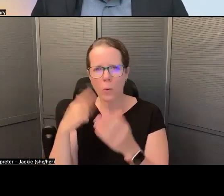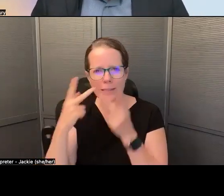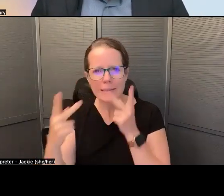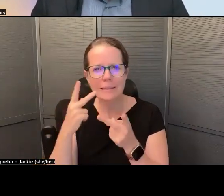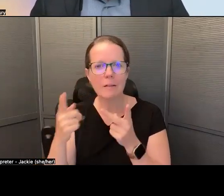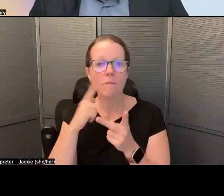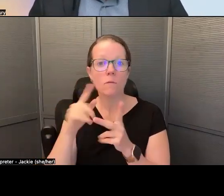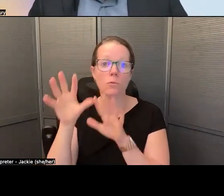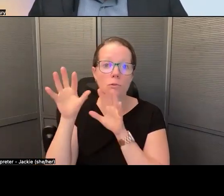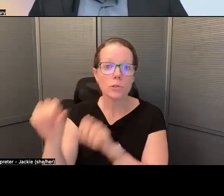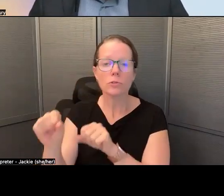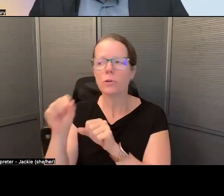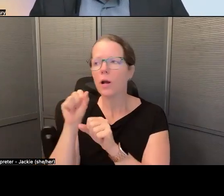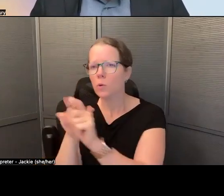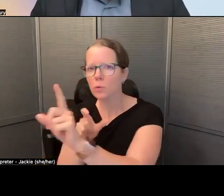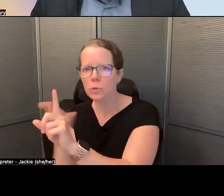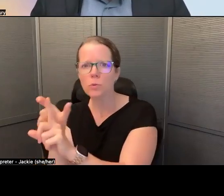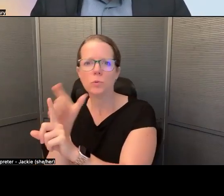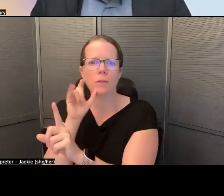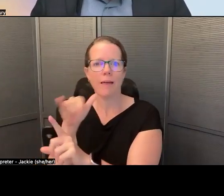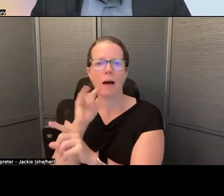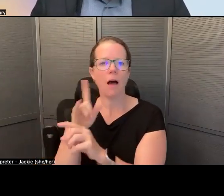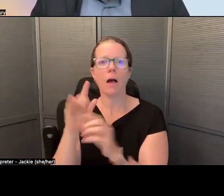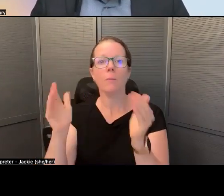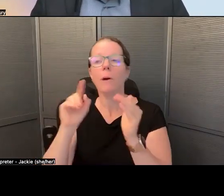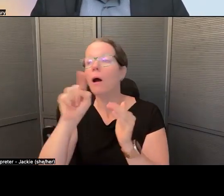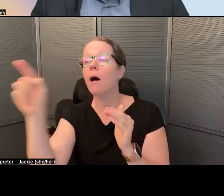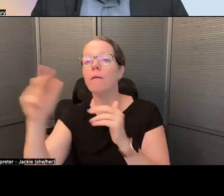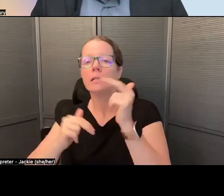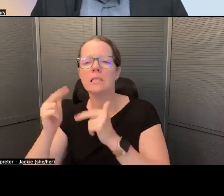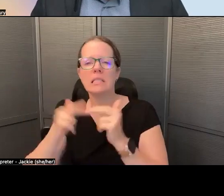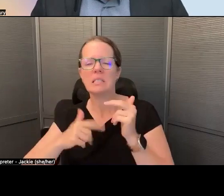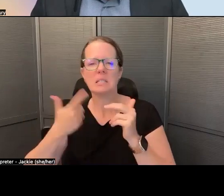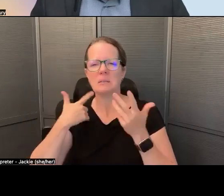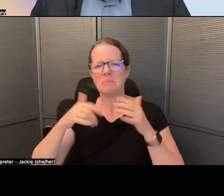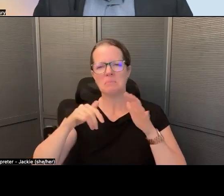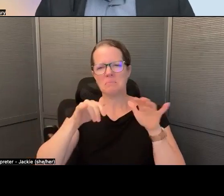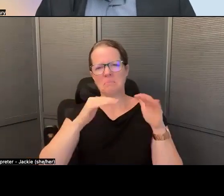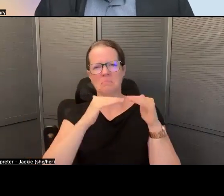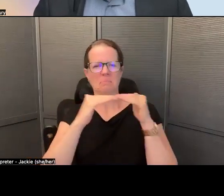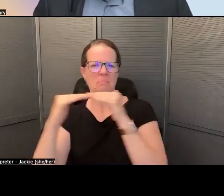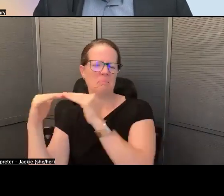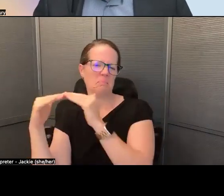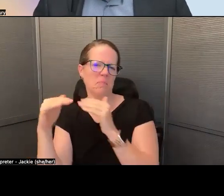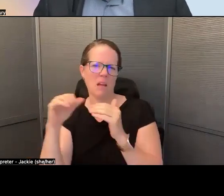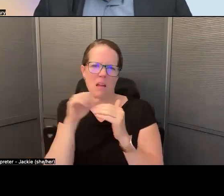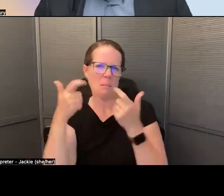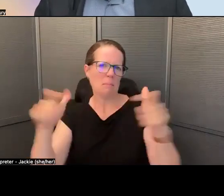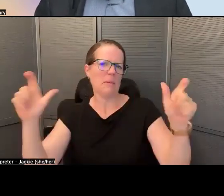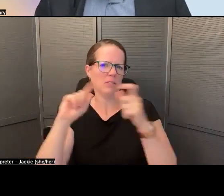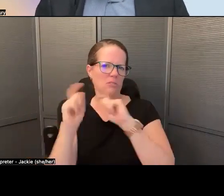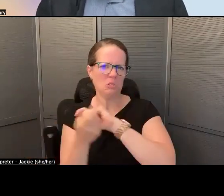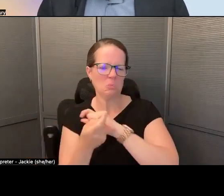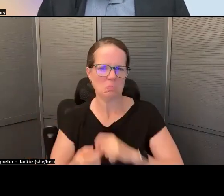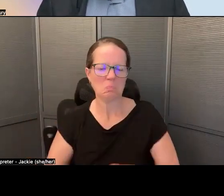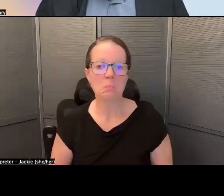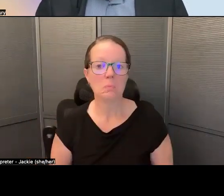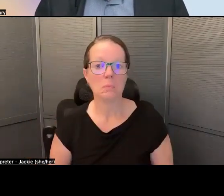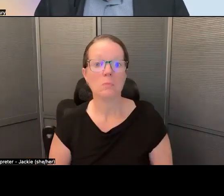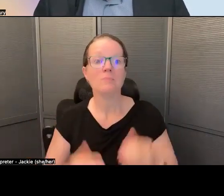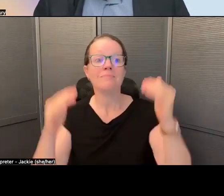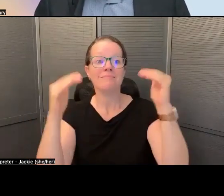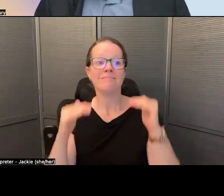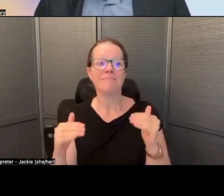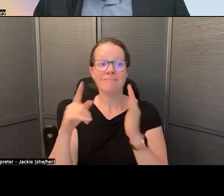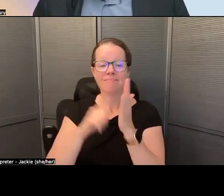to report there from beginning to end. Next slide. The next, we'll look at the Fuller pilot